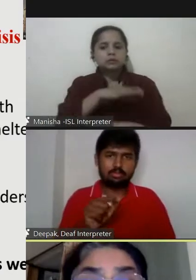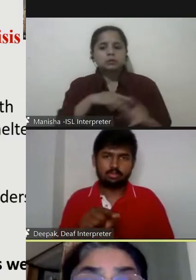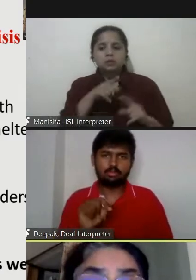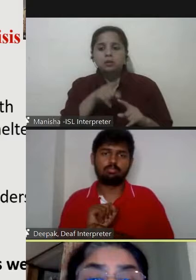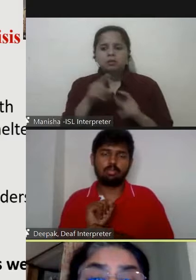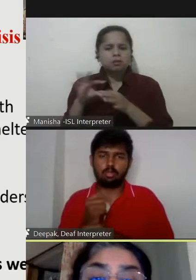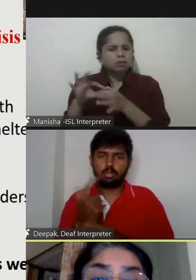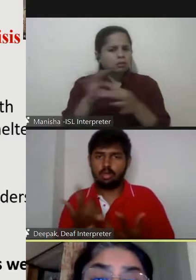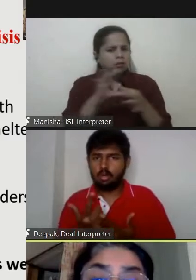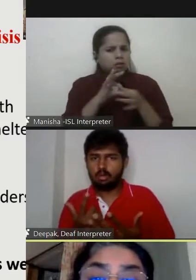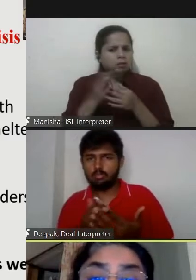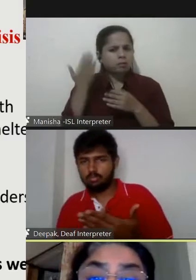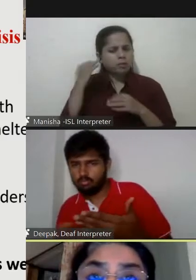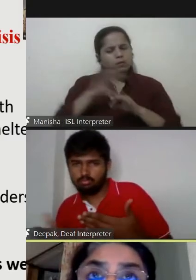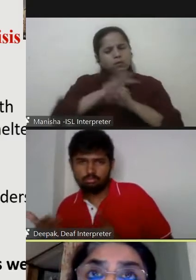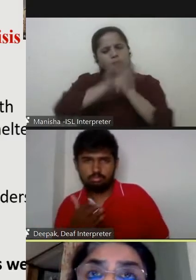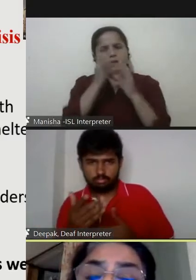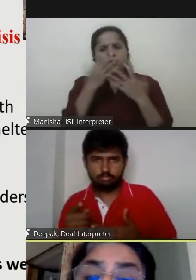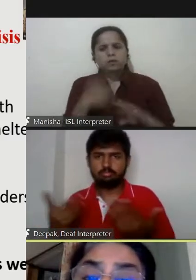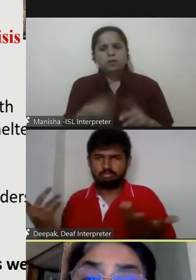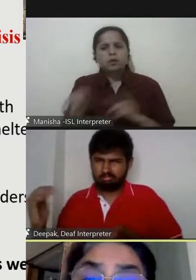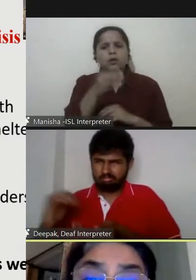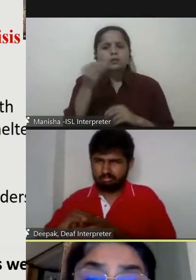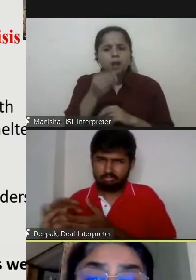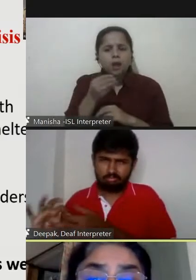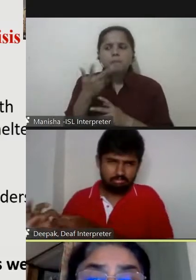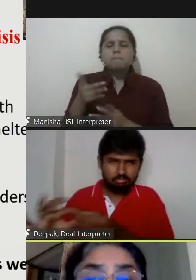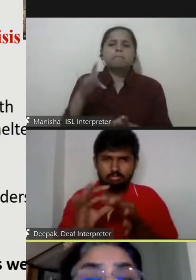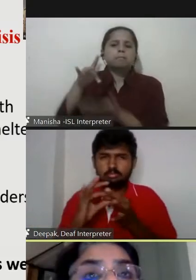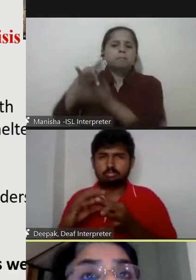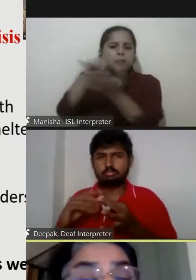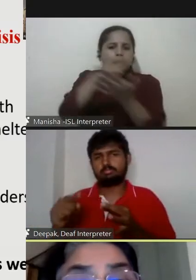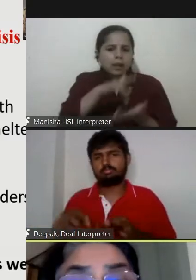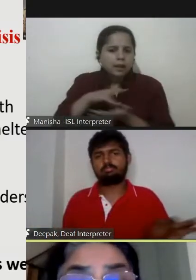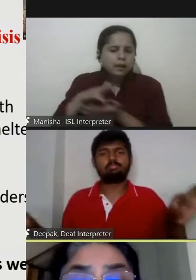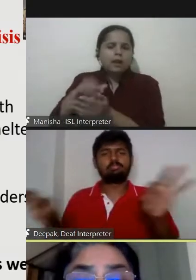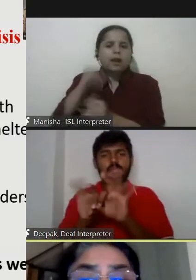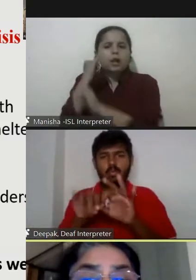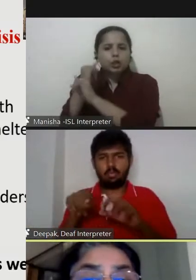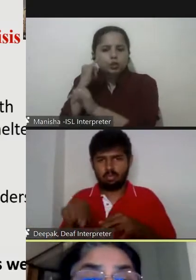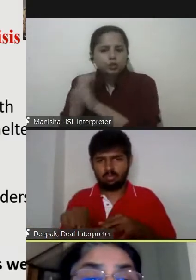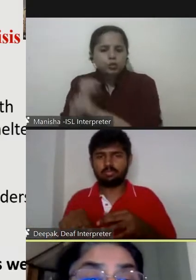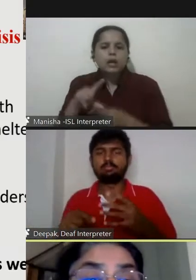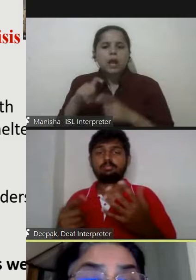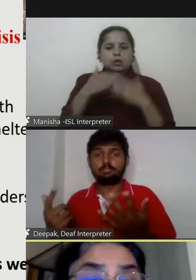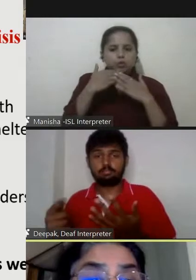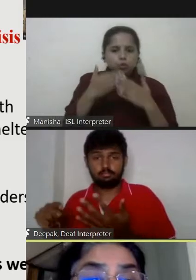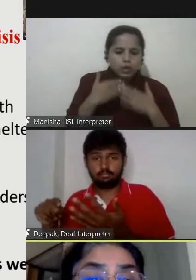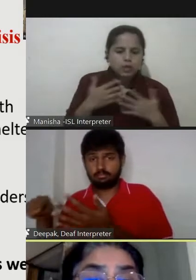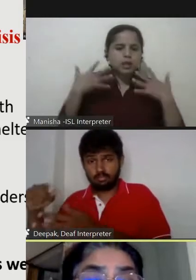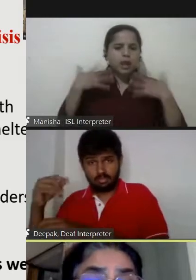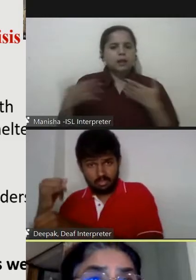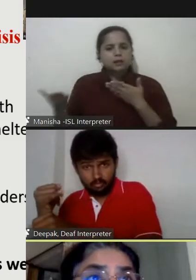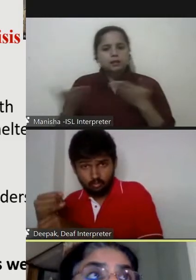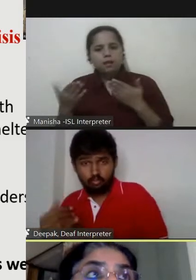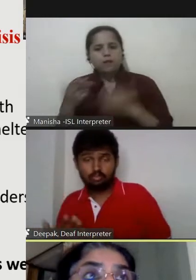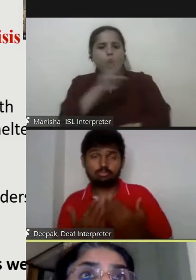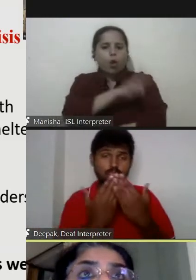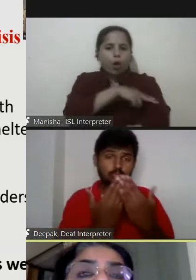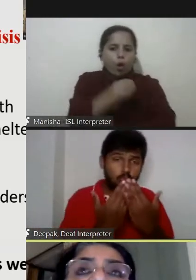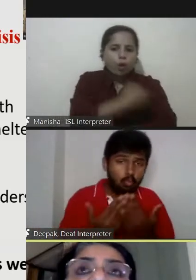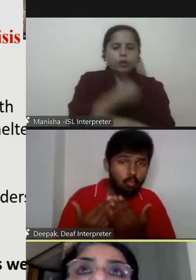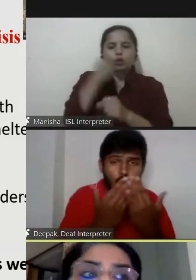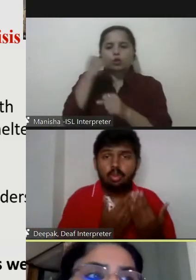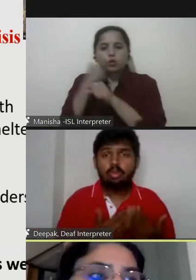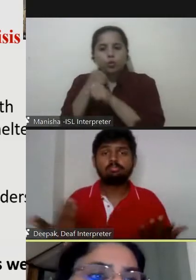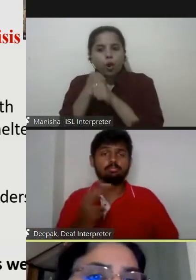were already made with official institutions such as health services, education services, government programs.